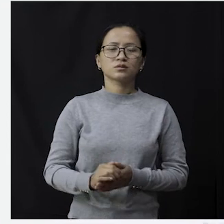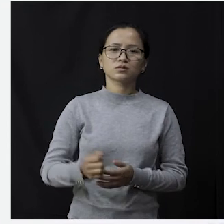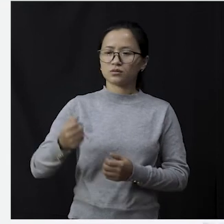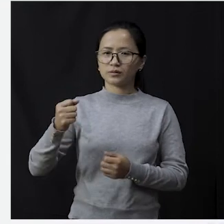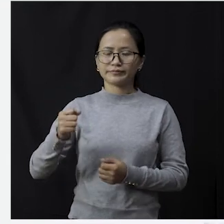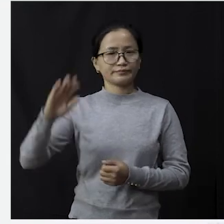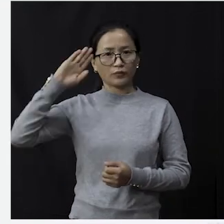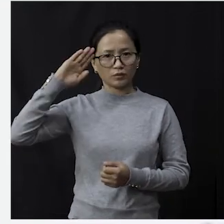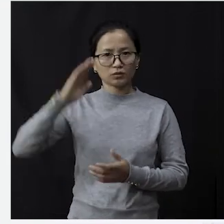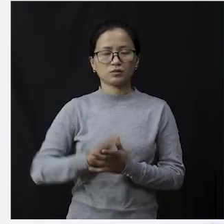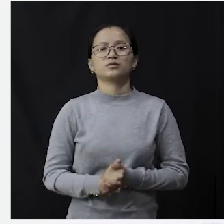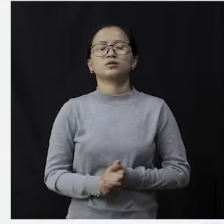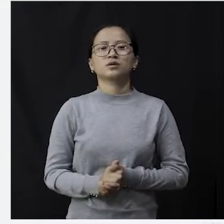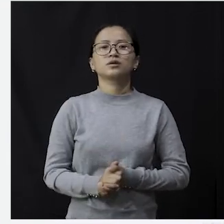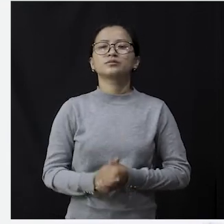soldier uses a gun.